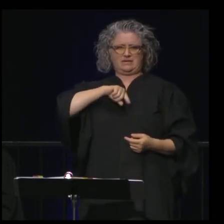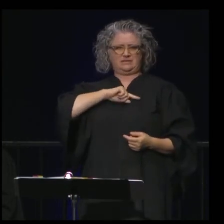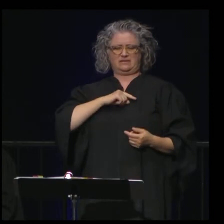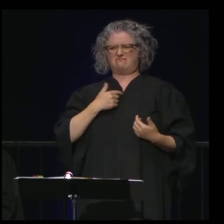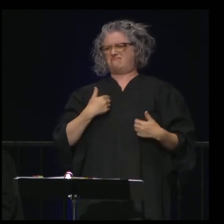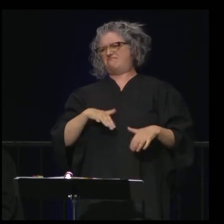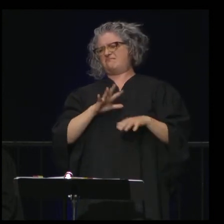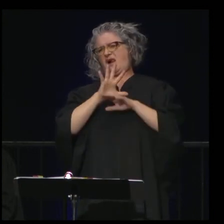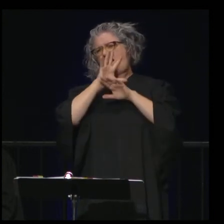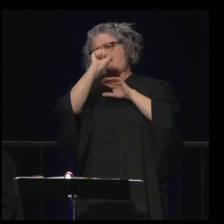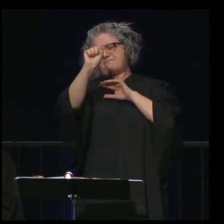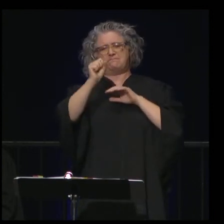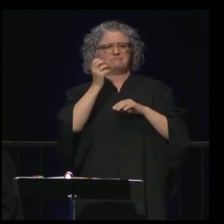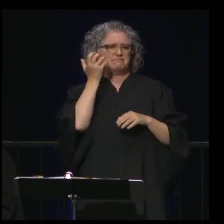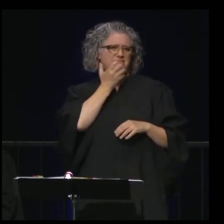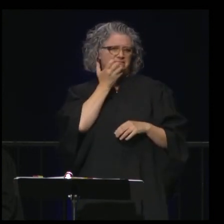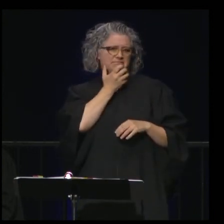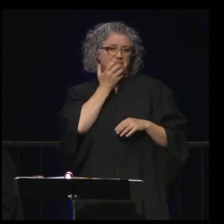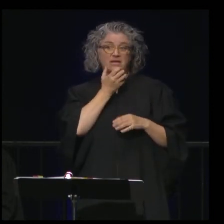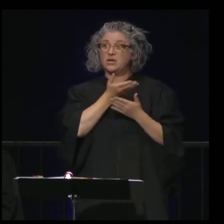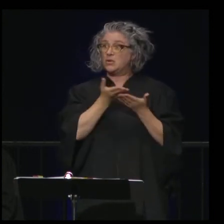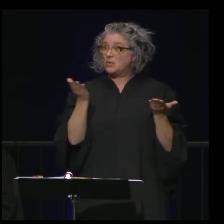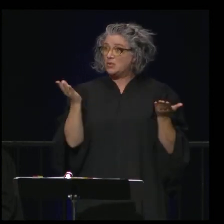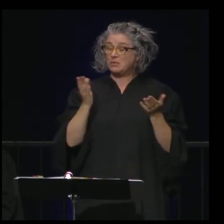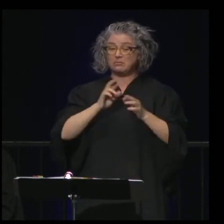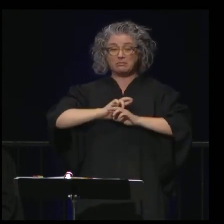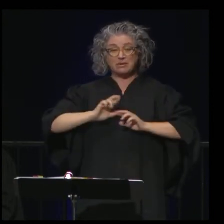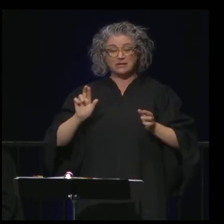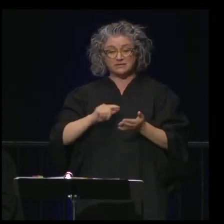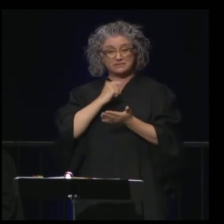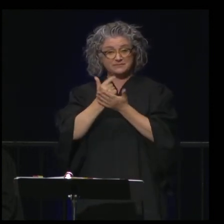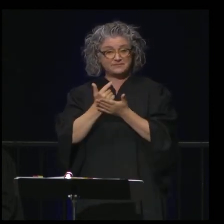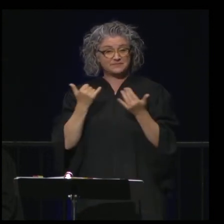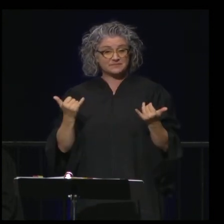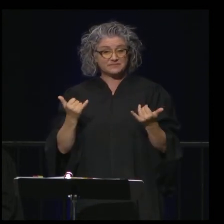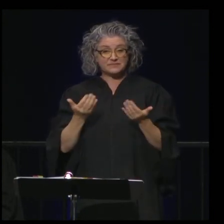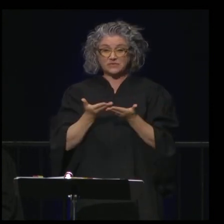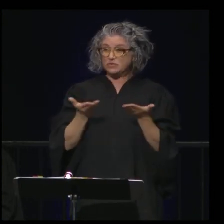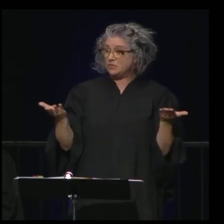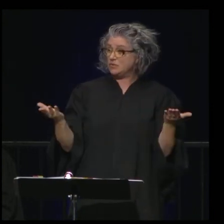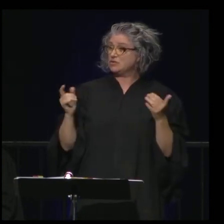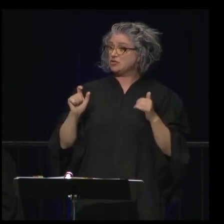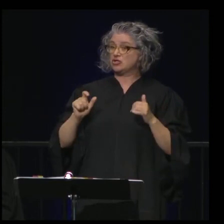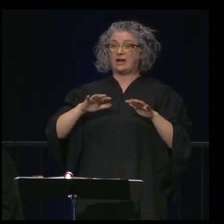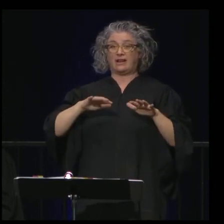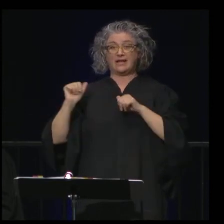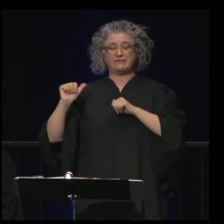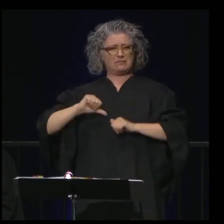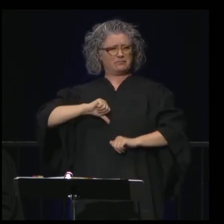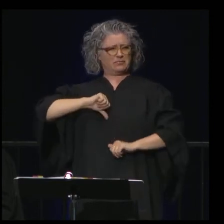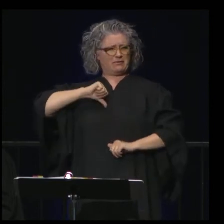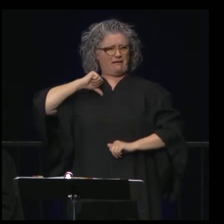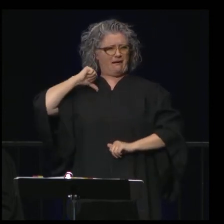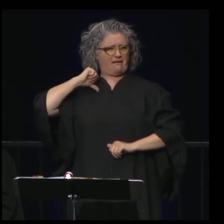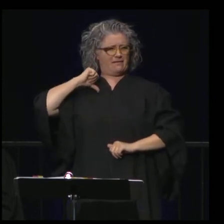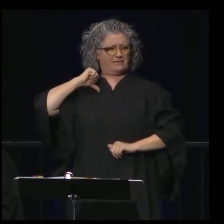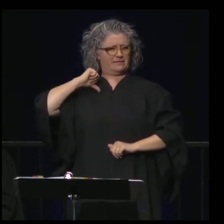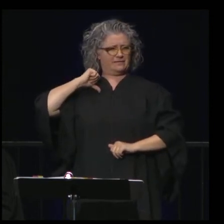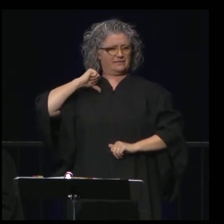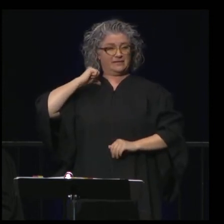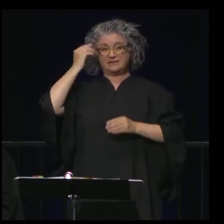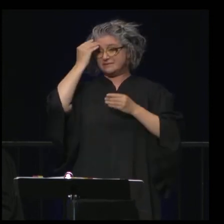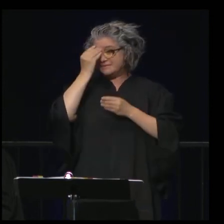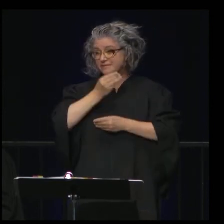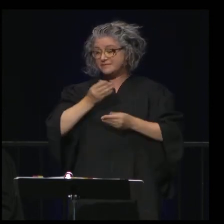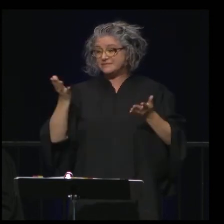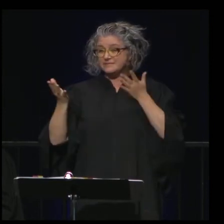you all prepare to convocate today, you too should all walk away proud. I can tell you